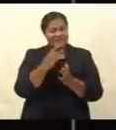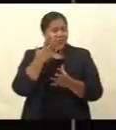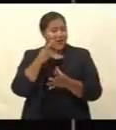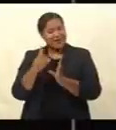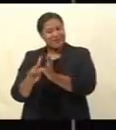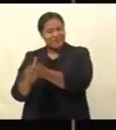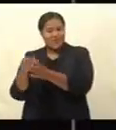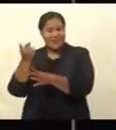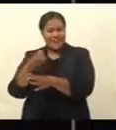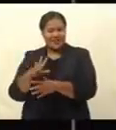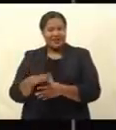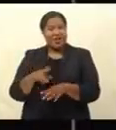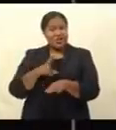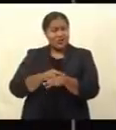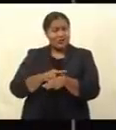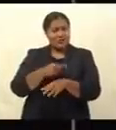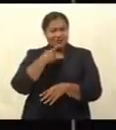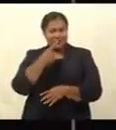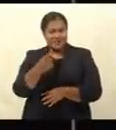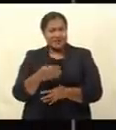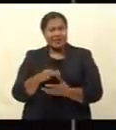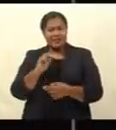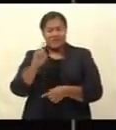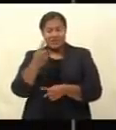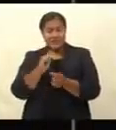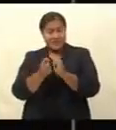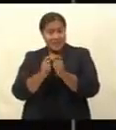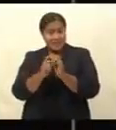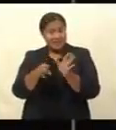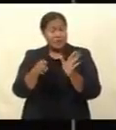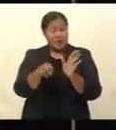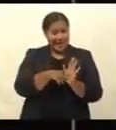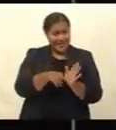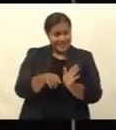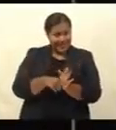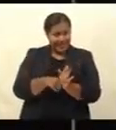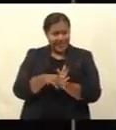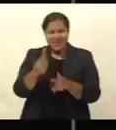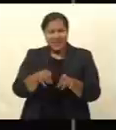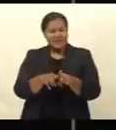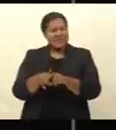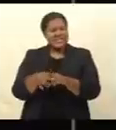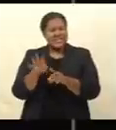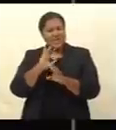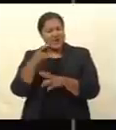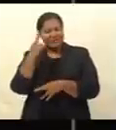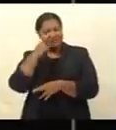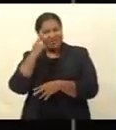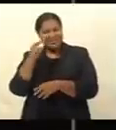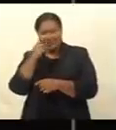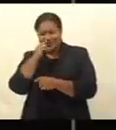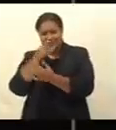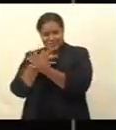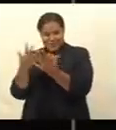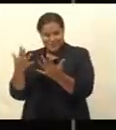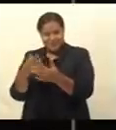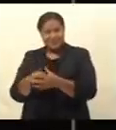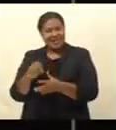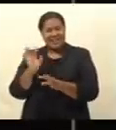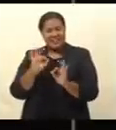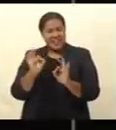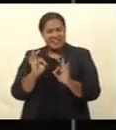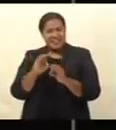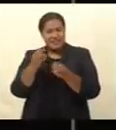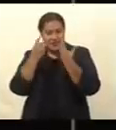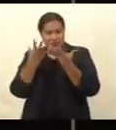isolation. Dr. Fong says their first tests were negative. That means they do not pose a risk to the public and bear no